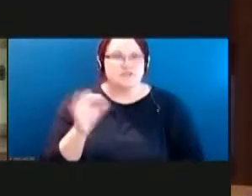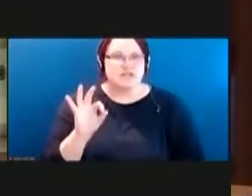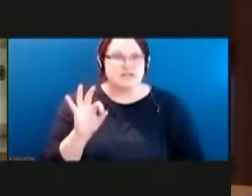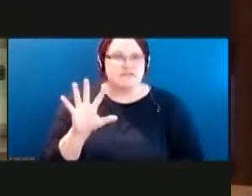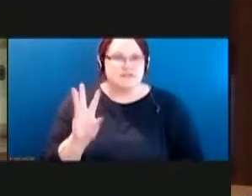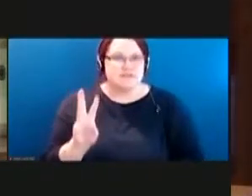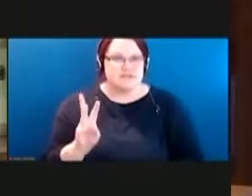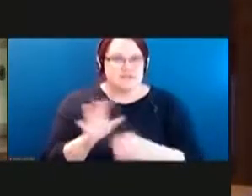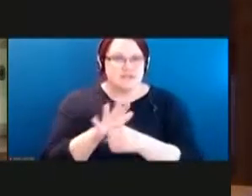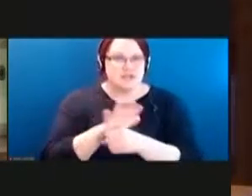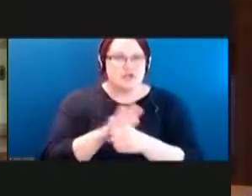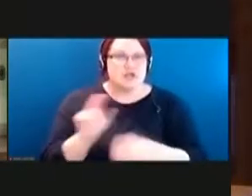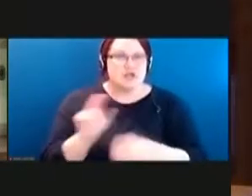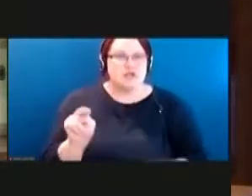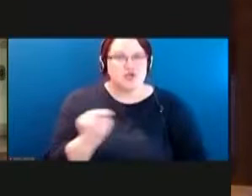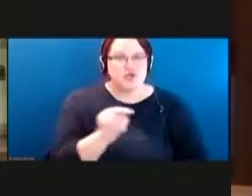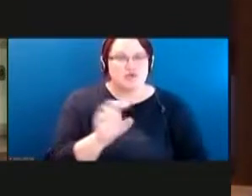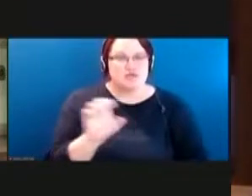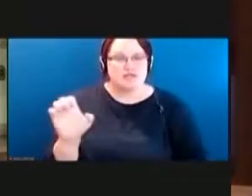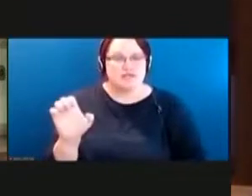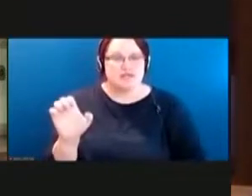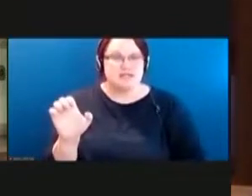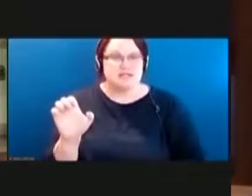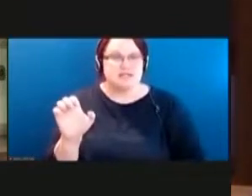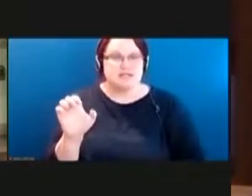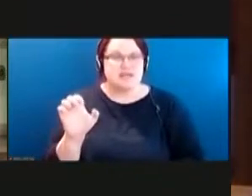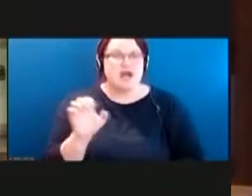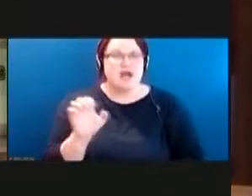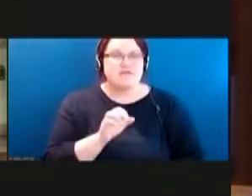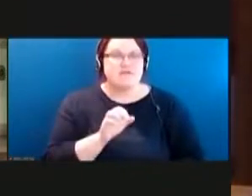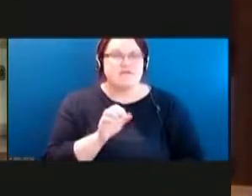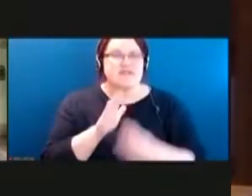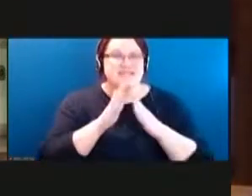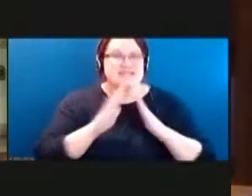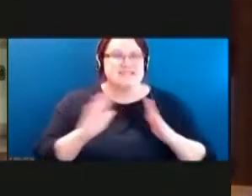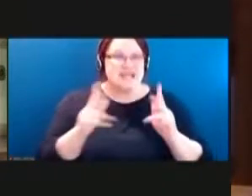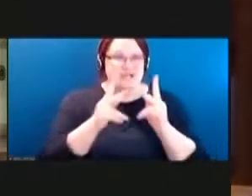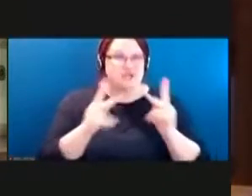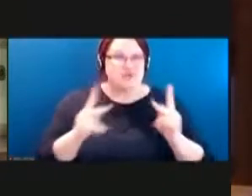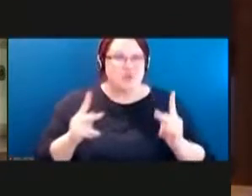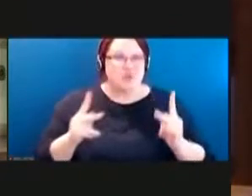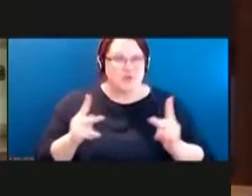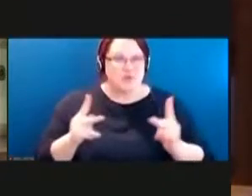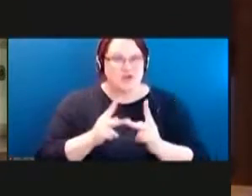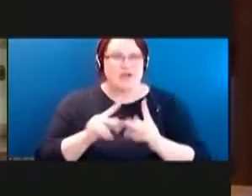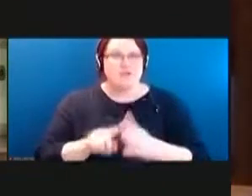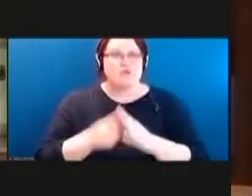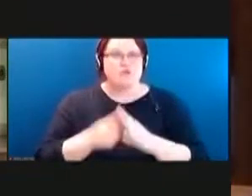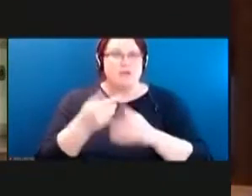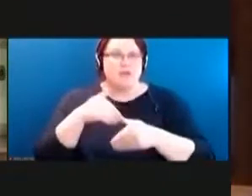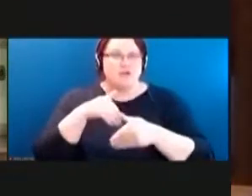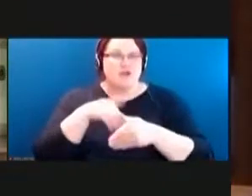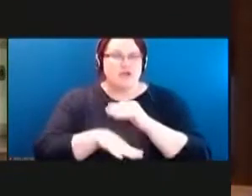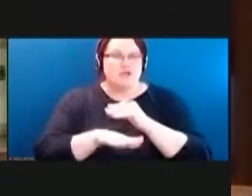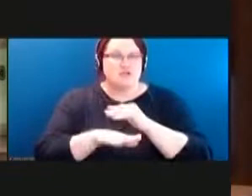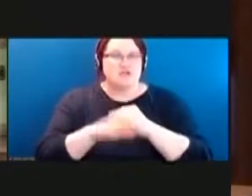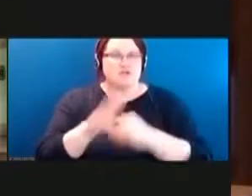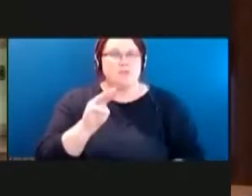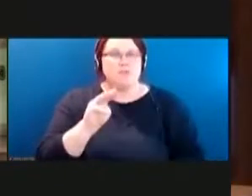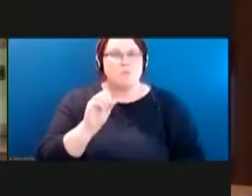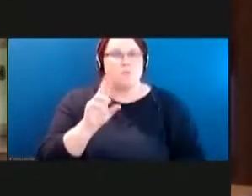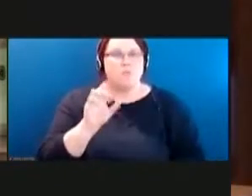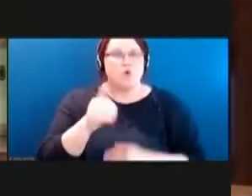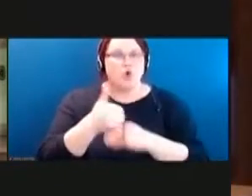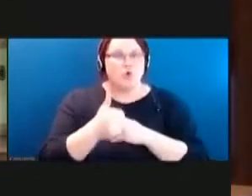located to the north and east of the sanctuary with its primary entrance facing Moorwood Avenue. It consists of a series